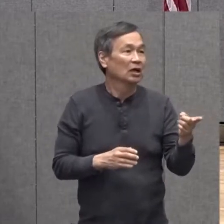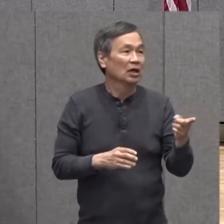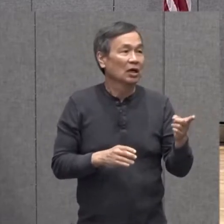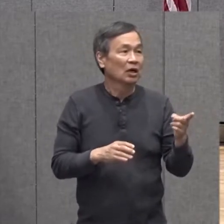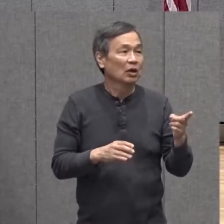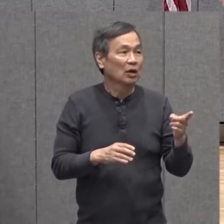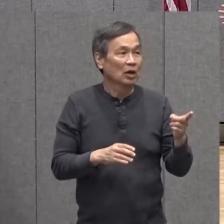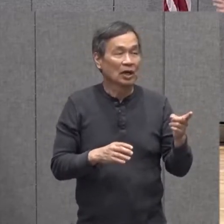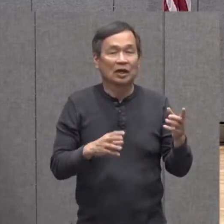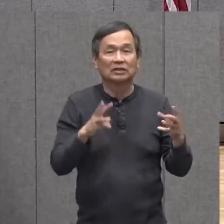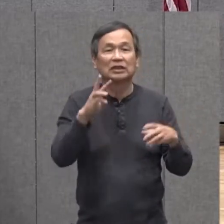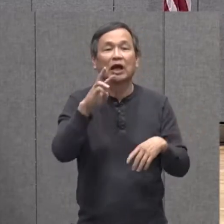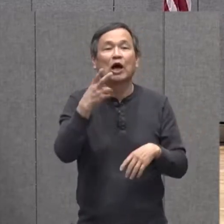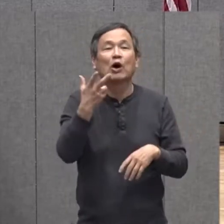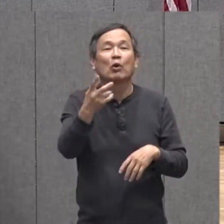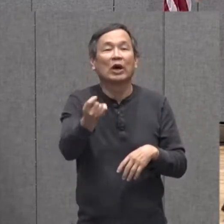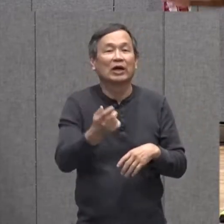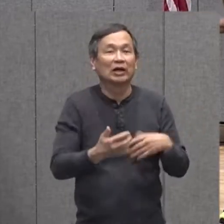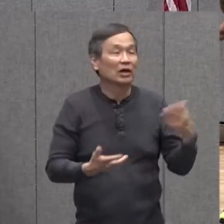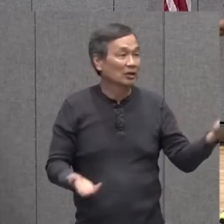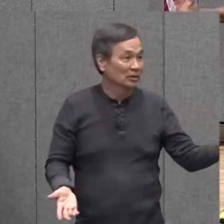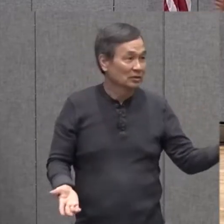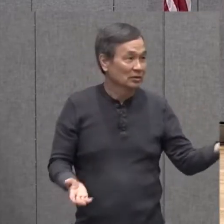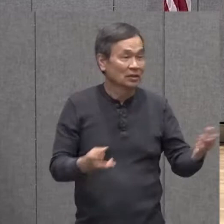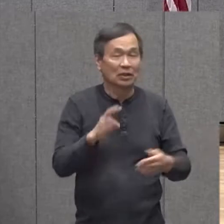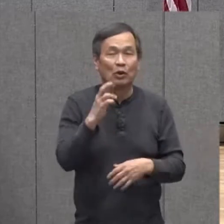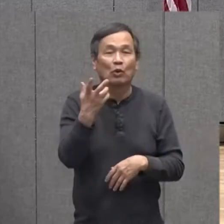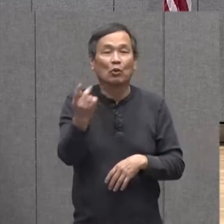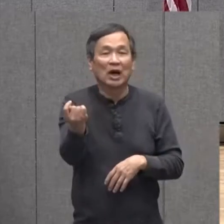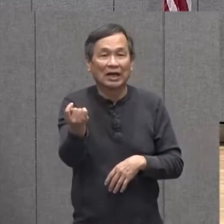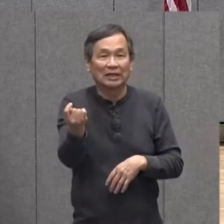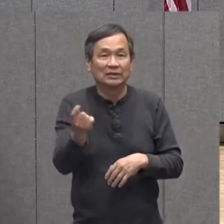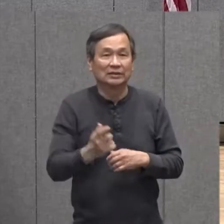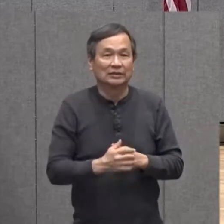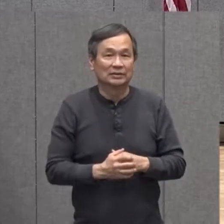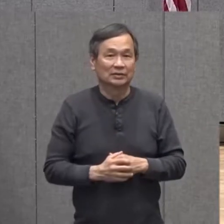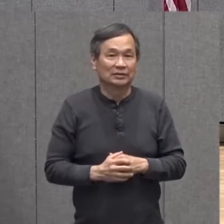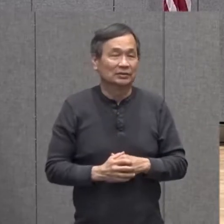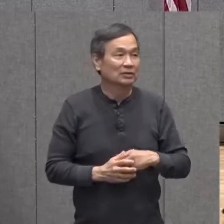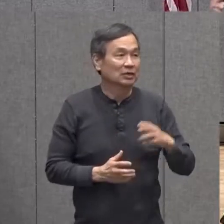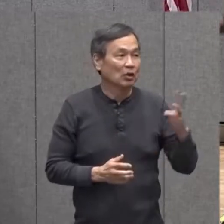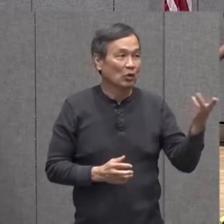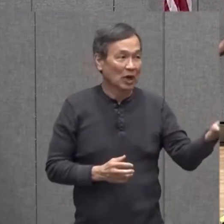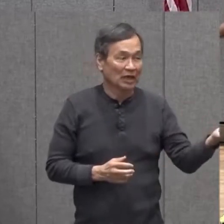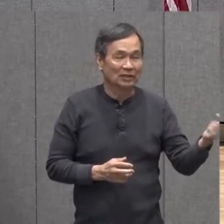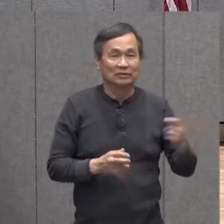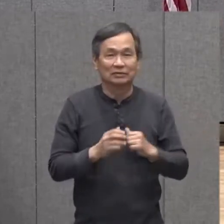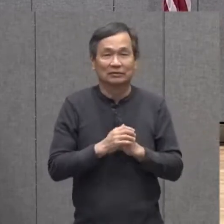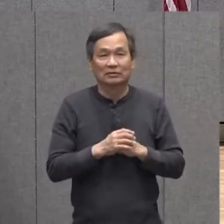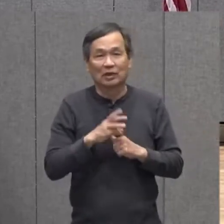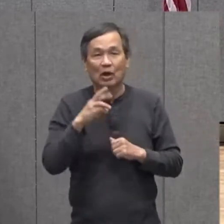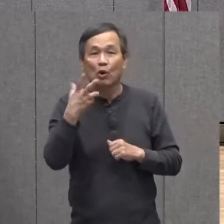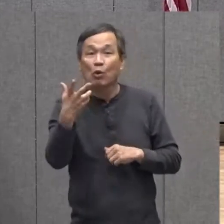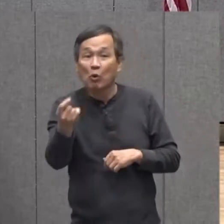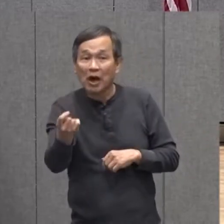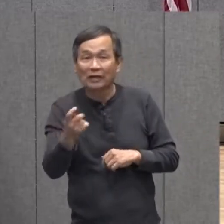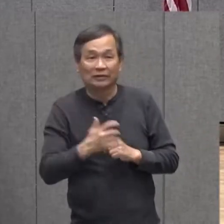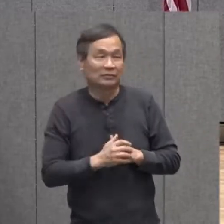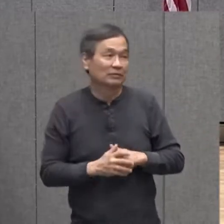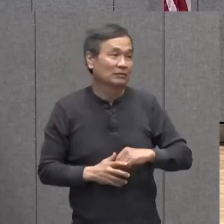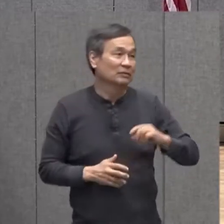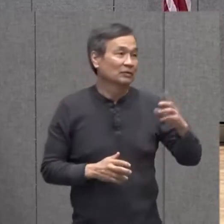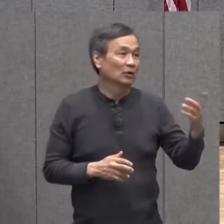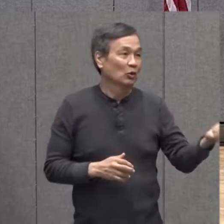step and you go, what step? What Y al final dices, ¿qué? step? With attitude. ¿Qué onda? Yeah, with